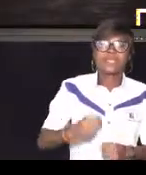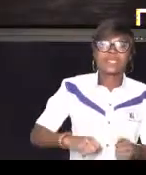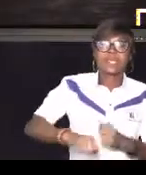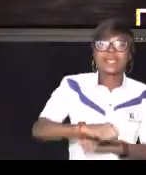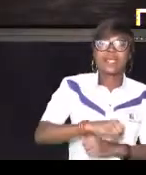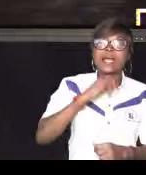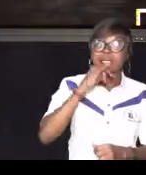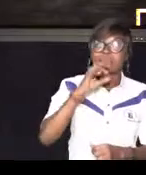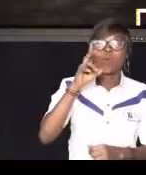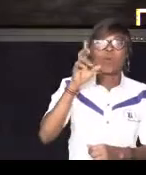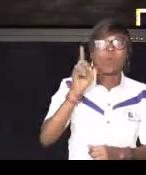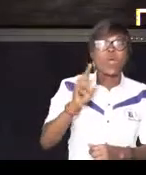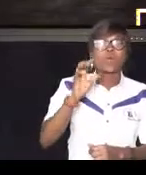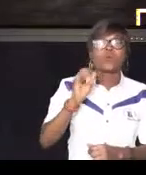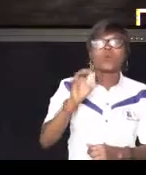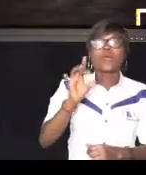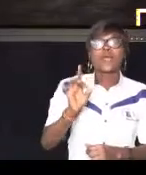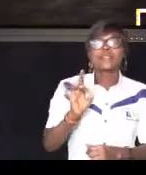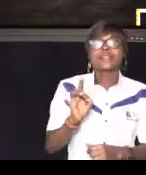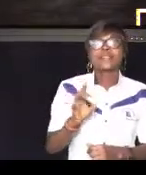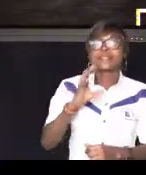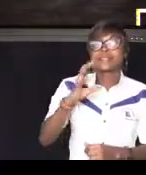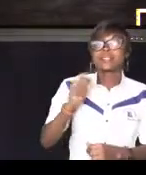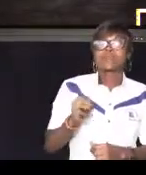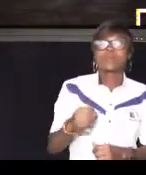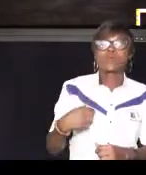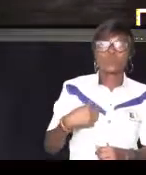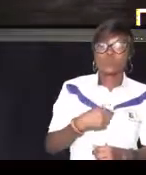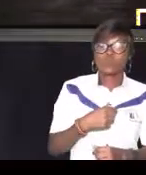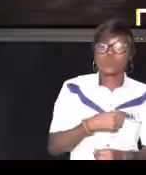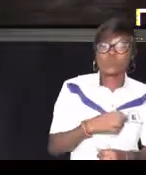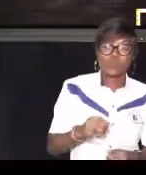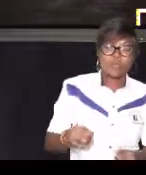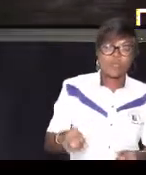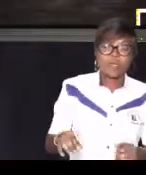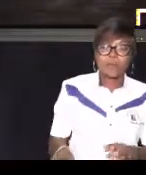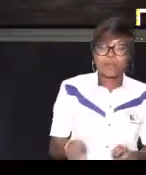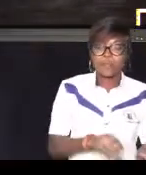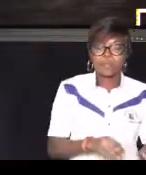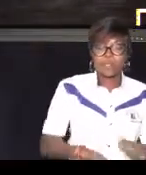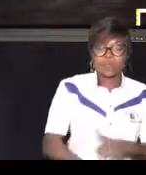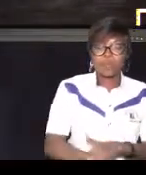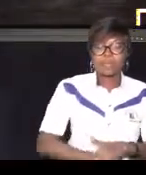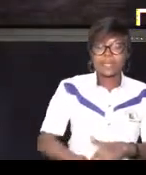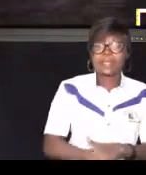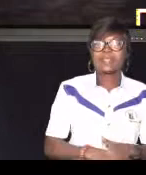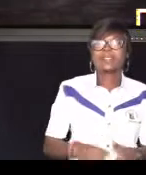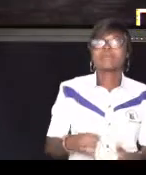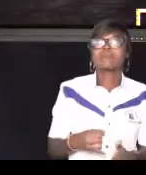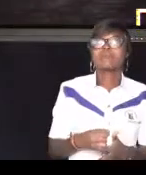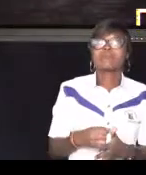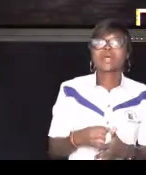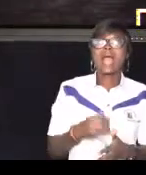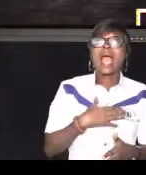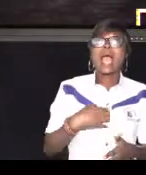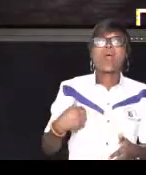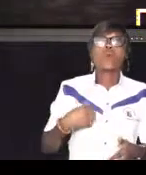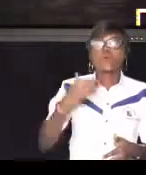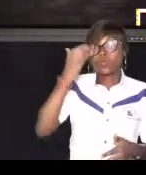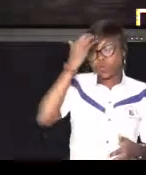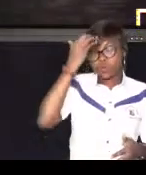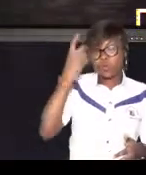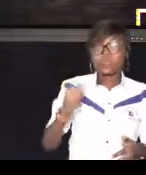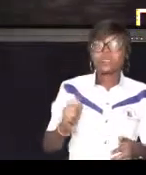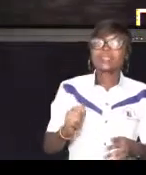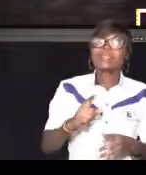this rectangle is 108 centimeters squares, so we'll put that beneath the area. We know it. Okay? And then we know